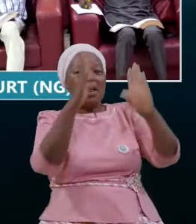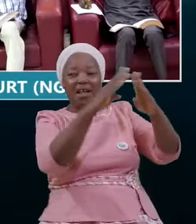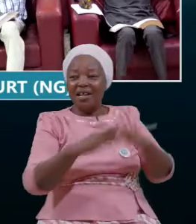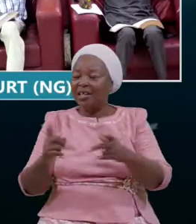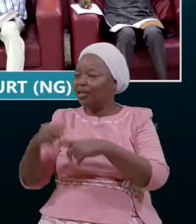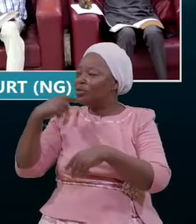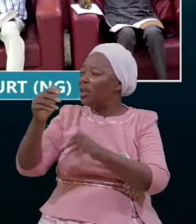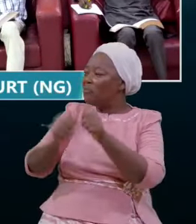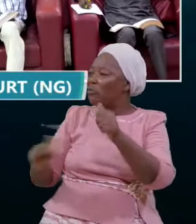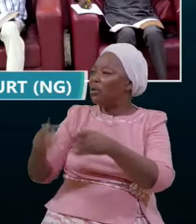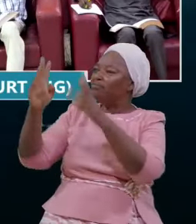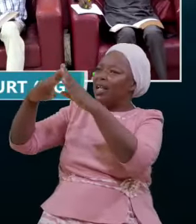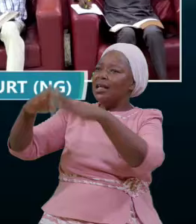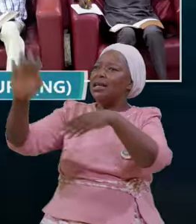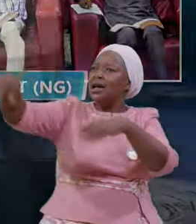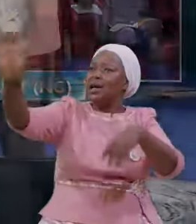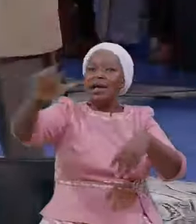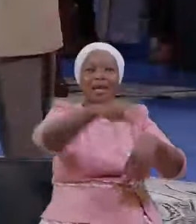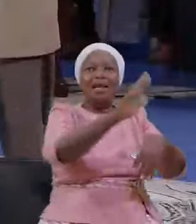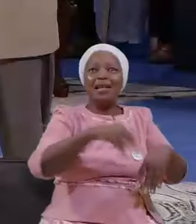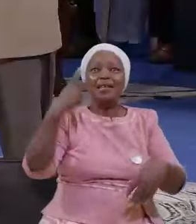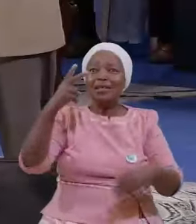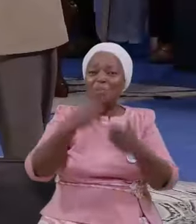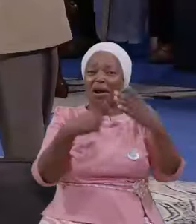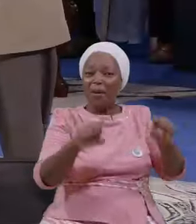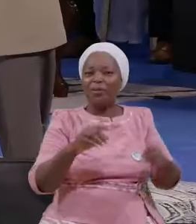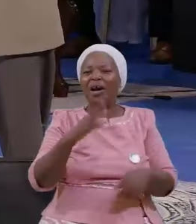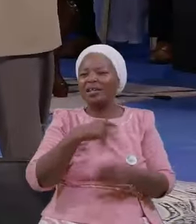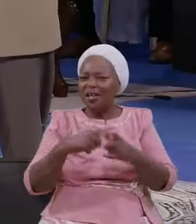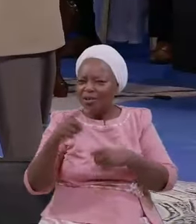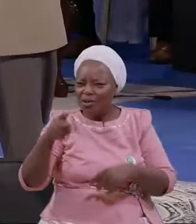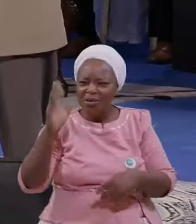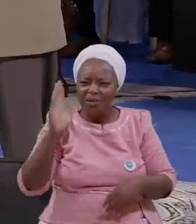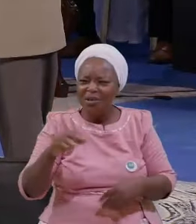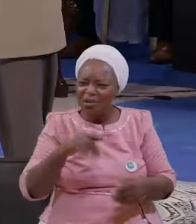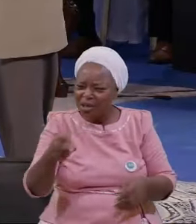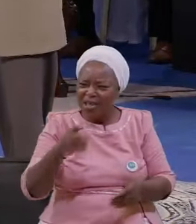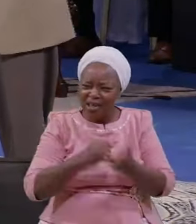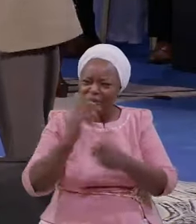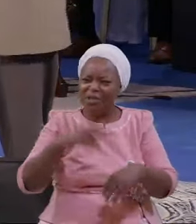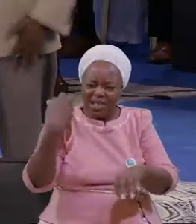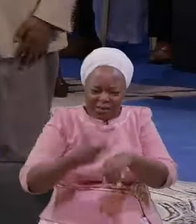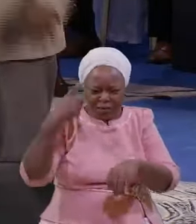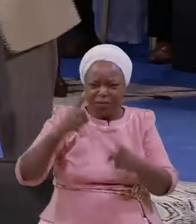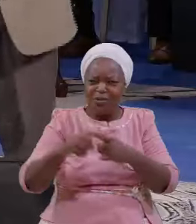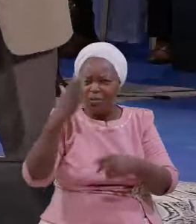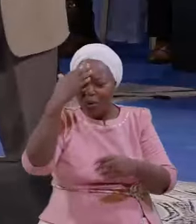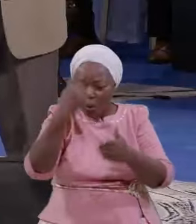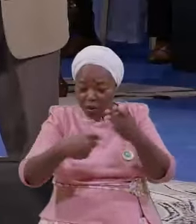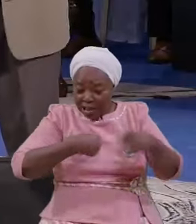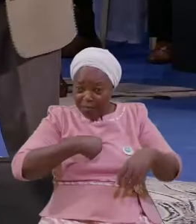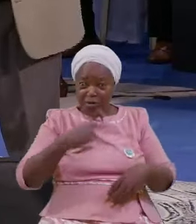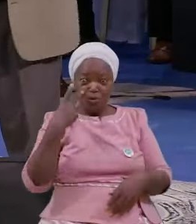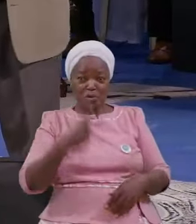said, it will be difficult for you to know what I saw today, what I met today.